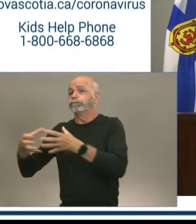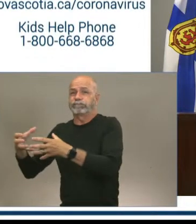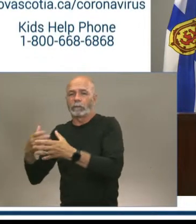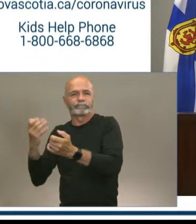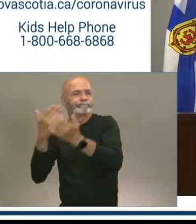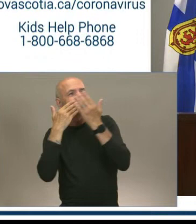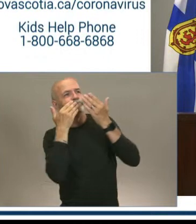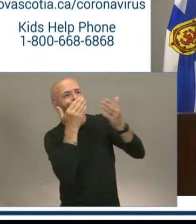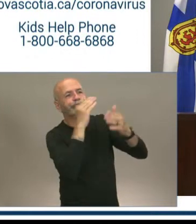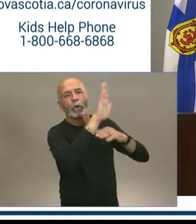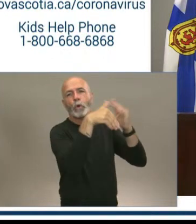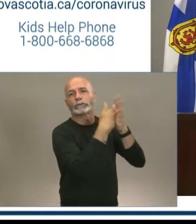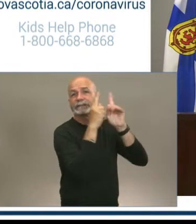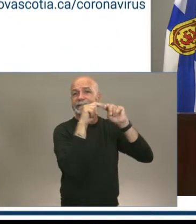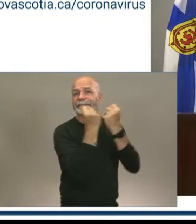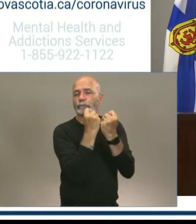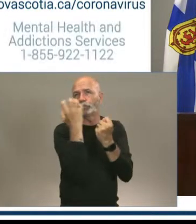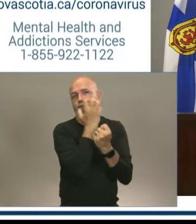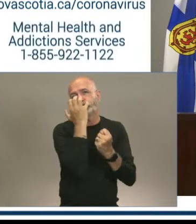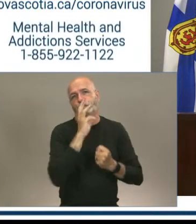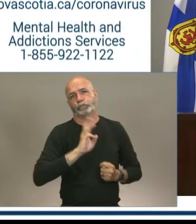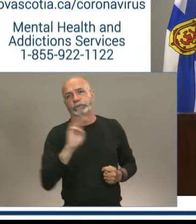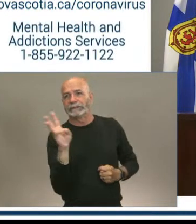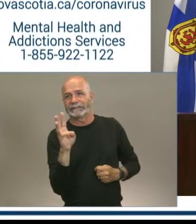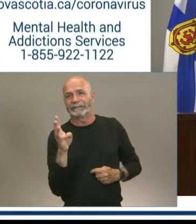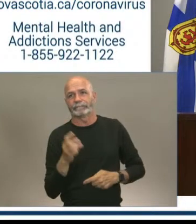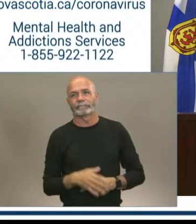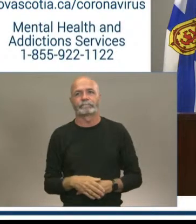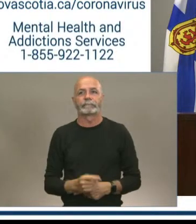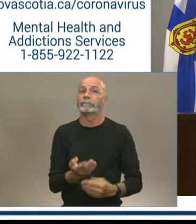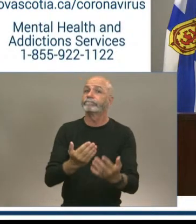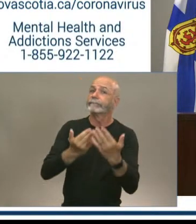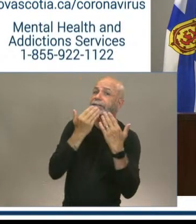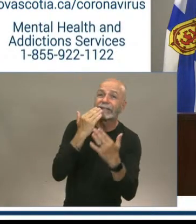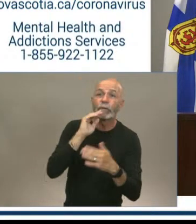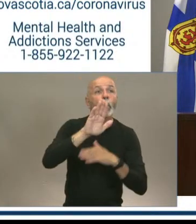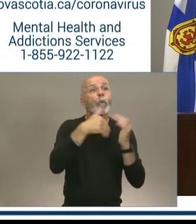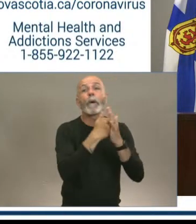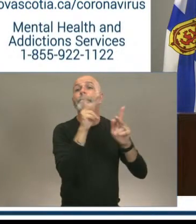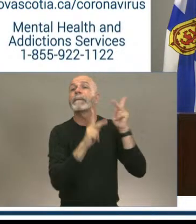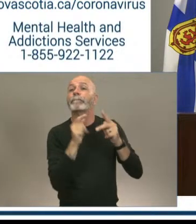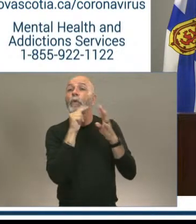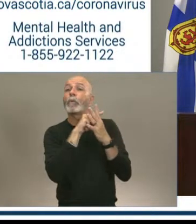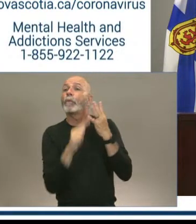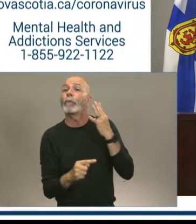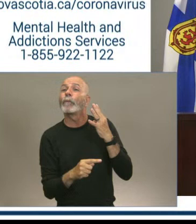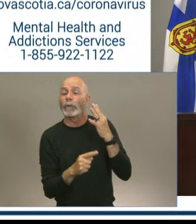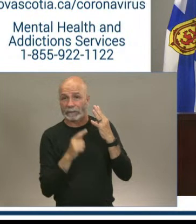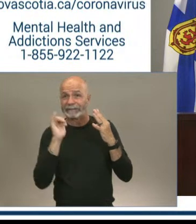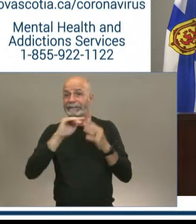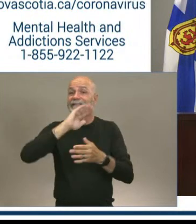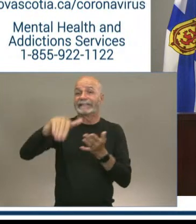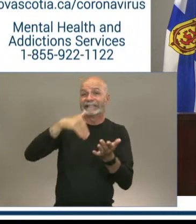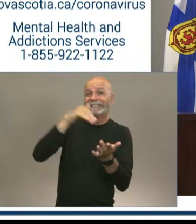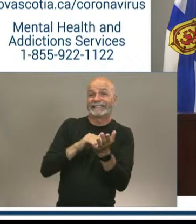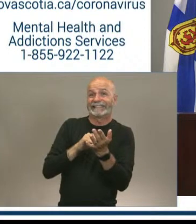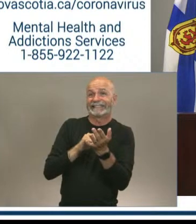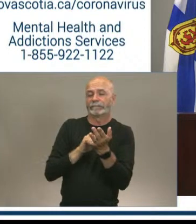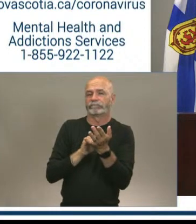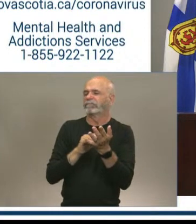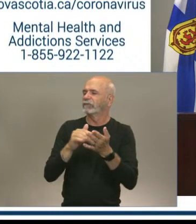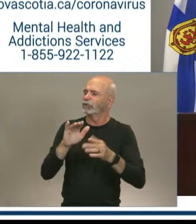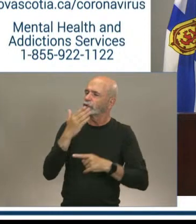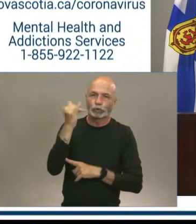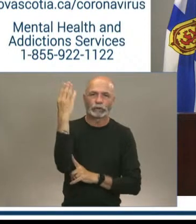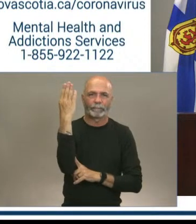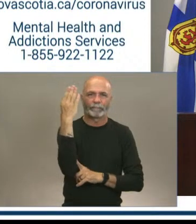you. So thanks to everyone who joined us from the Convention Center. Keep up the great work on behalf of all Nova Scotians.